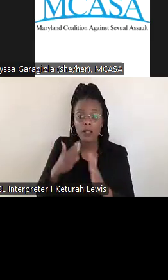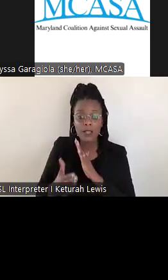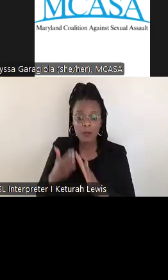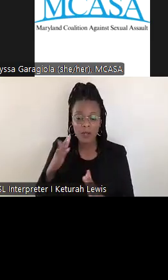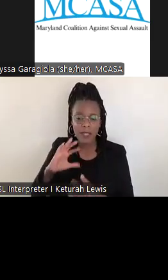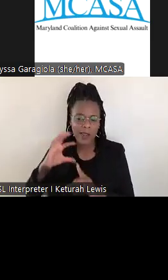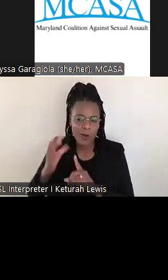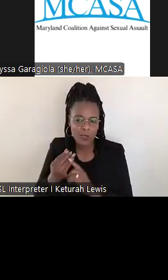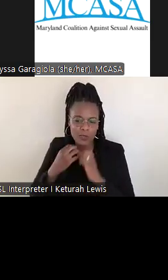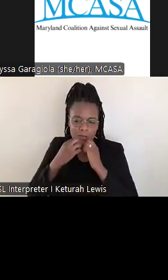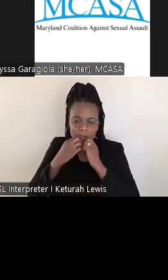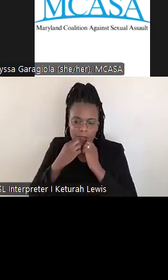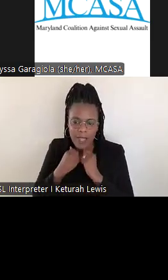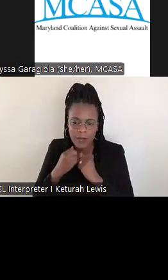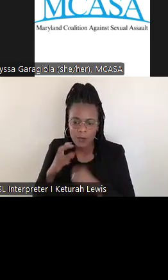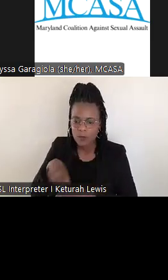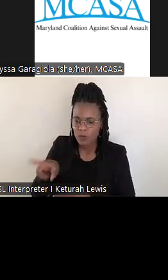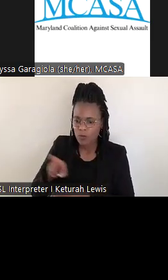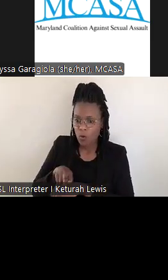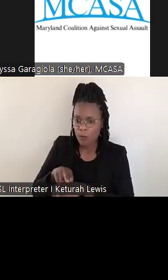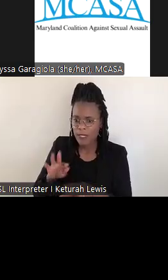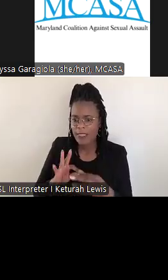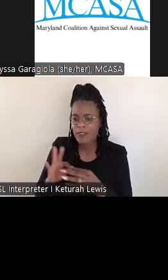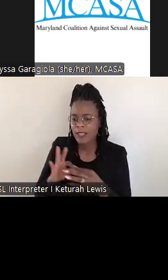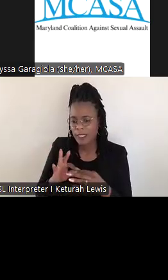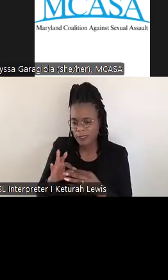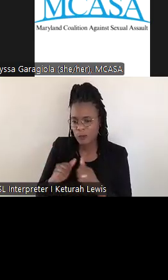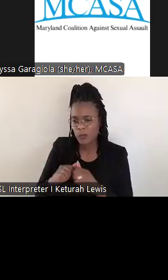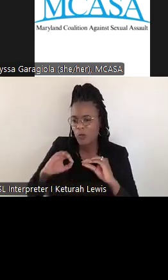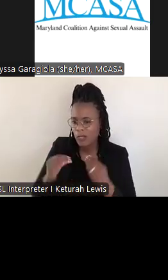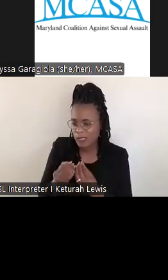relationships between those organizations. So we're thinking about cities,